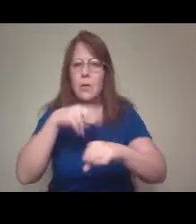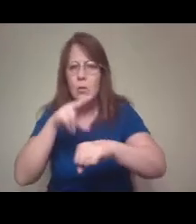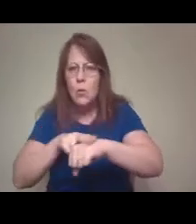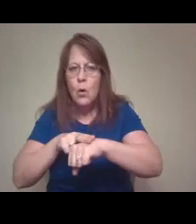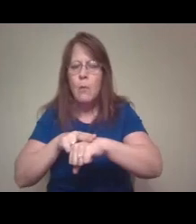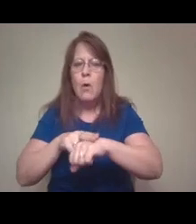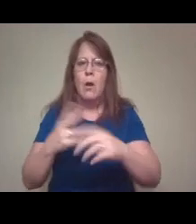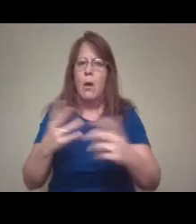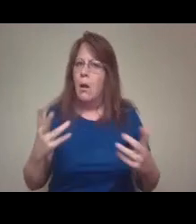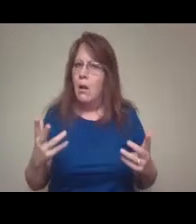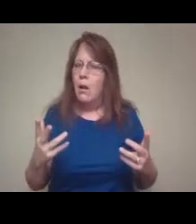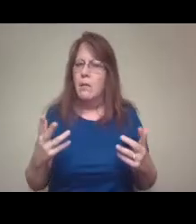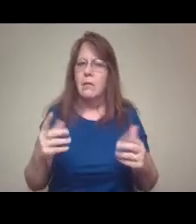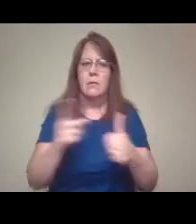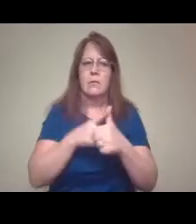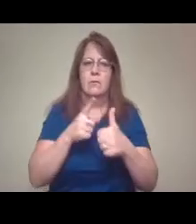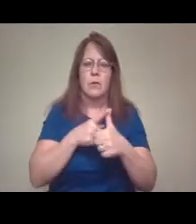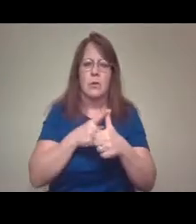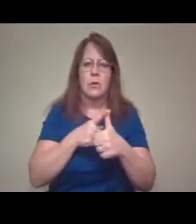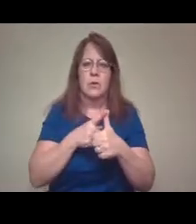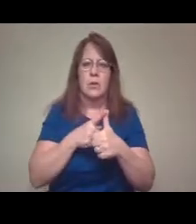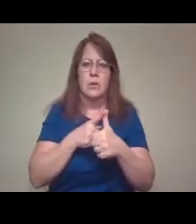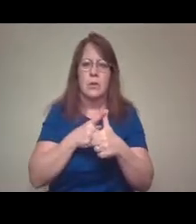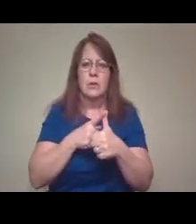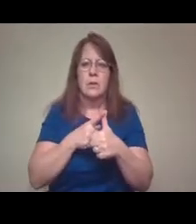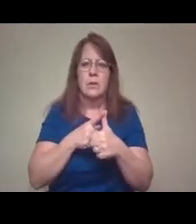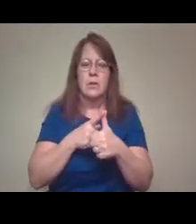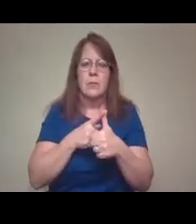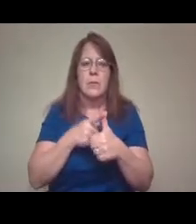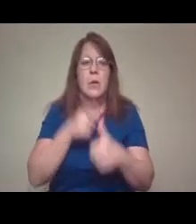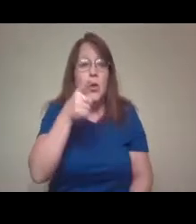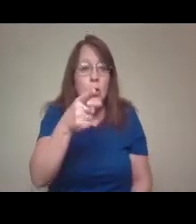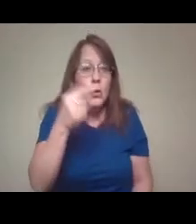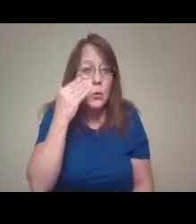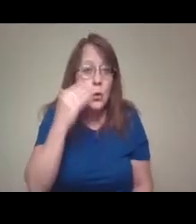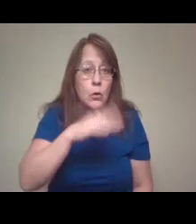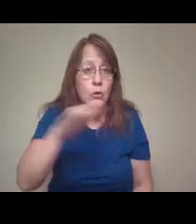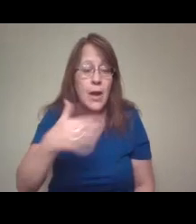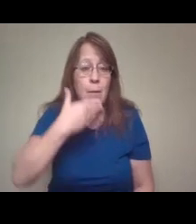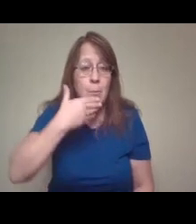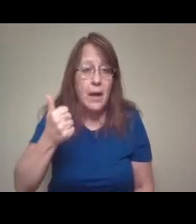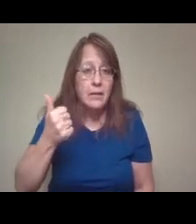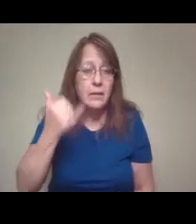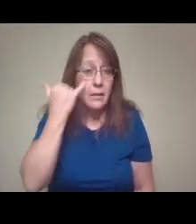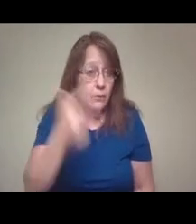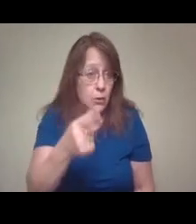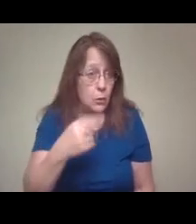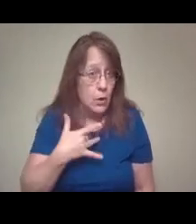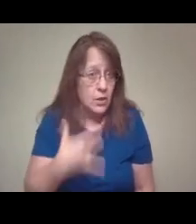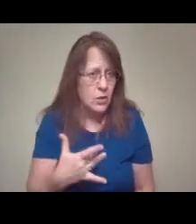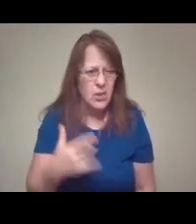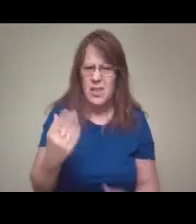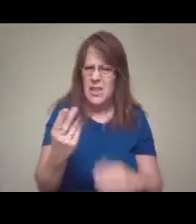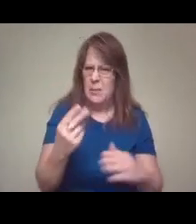development? First, I want to echo that you know your child best. If you're concerned or something doesn't feel